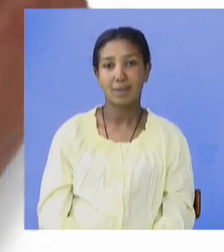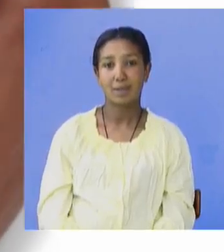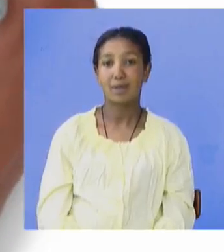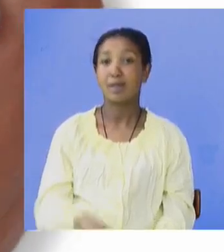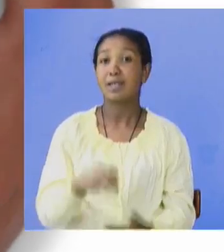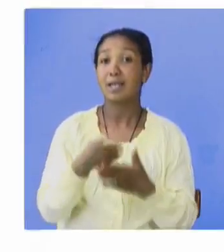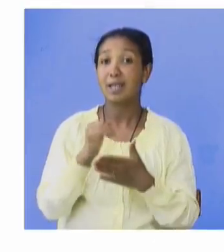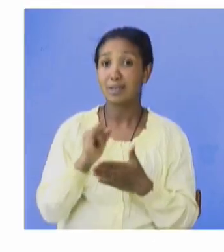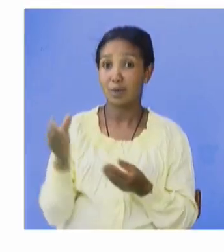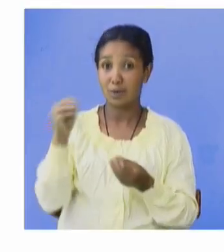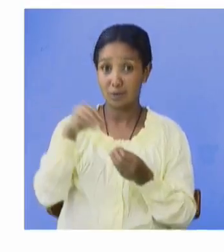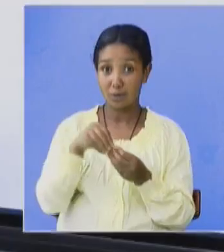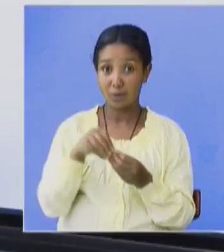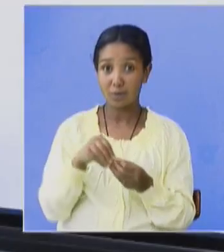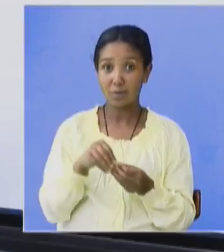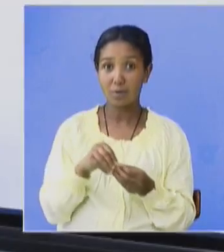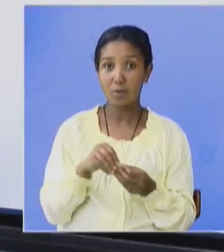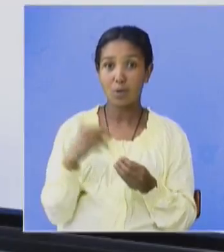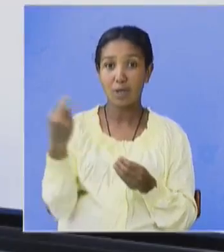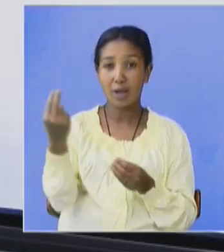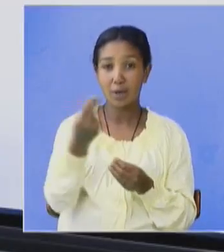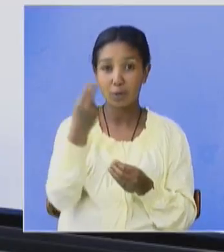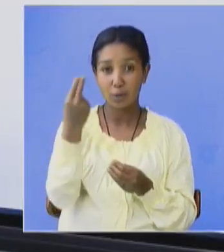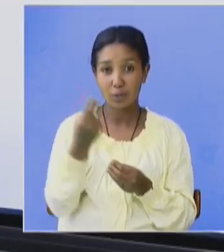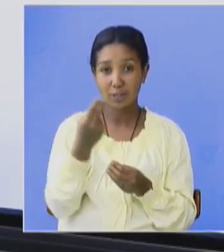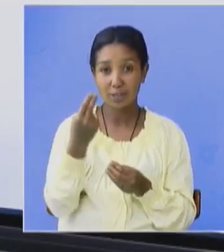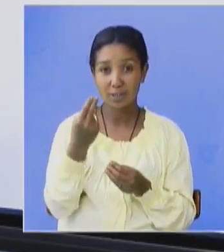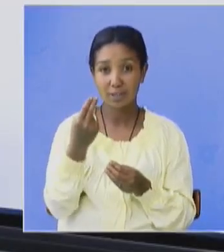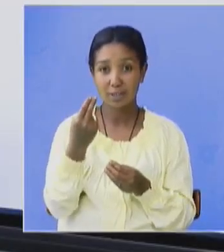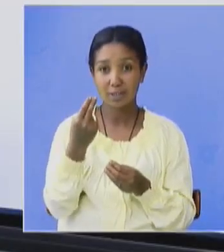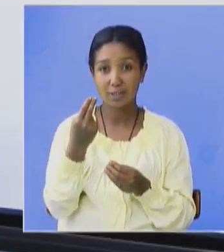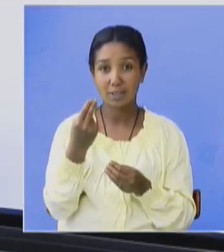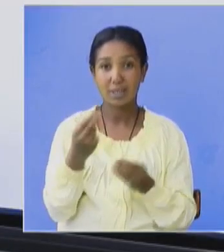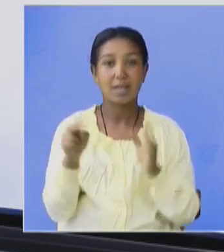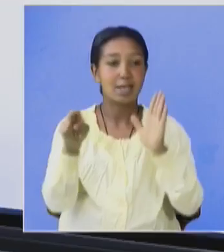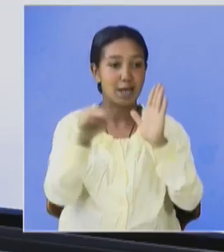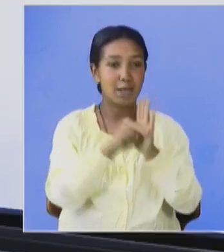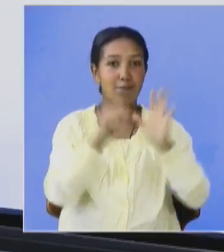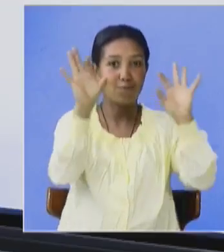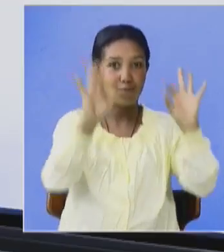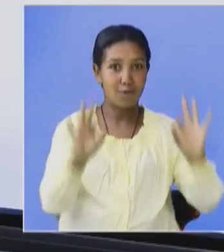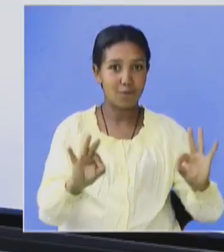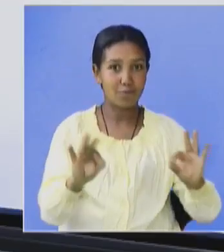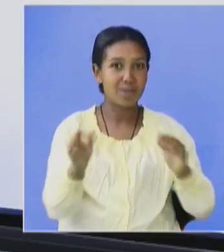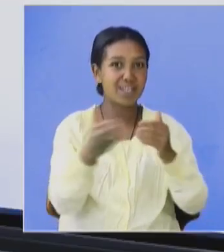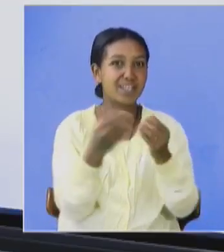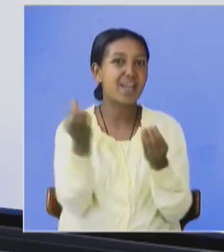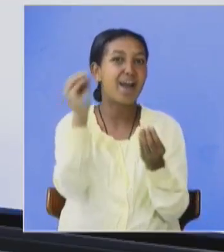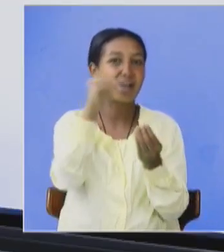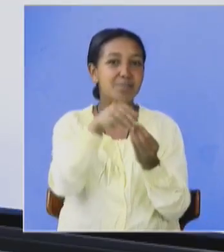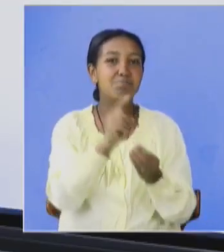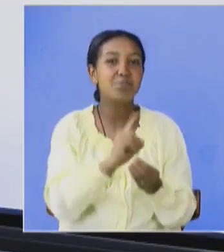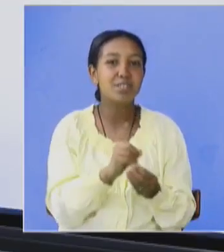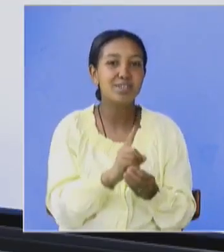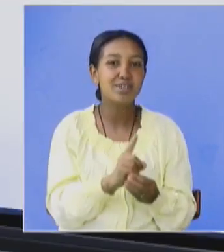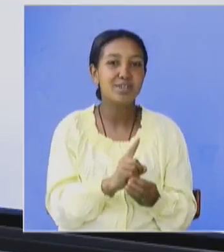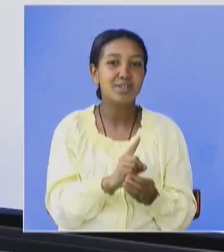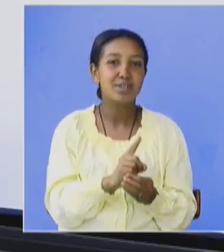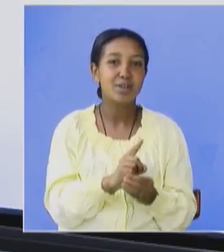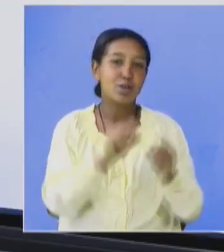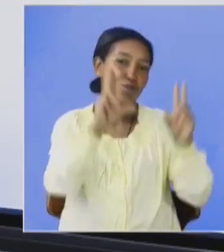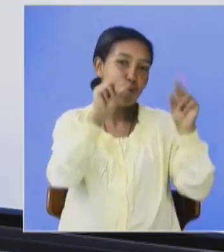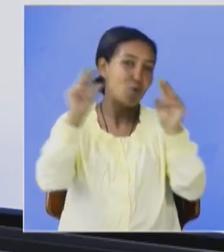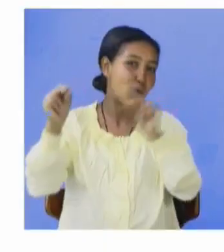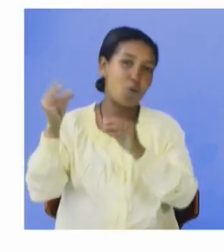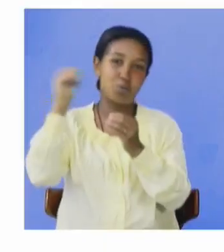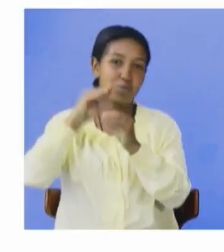And here is also, we can use as negative form, easily adding what?